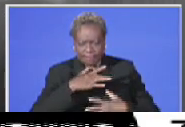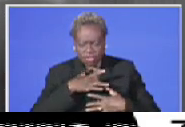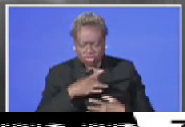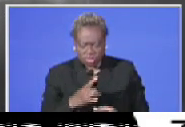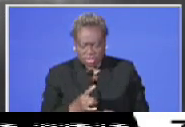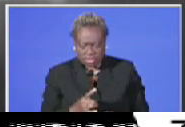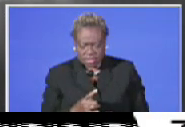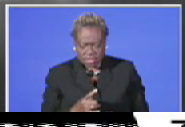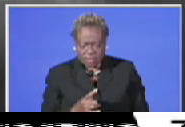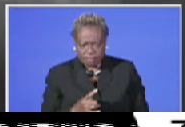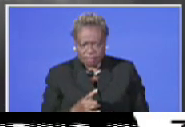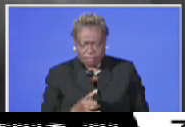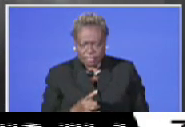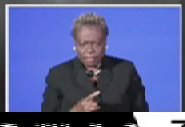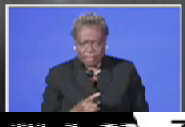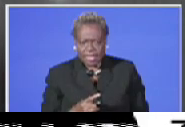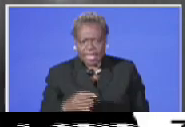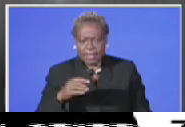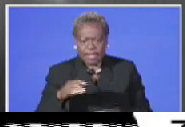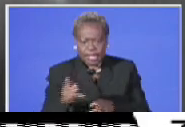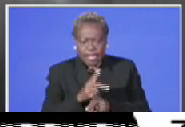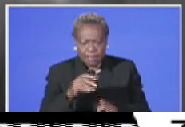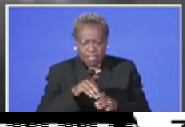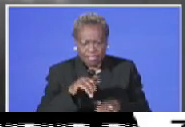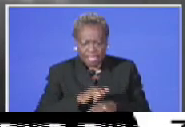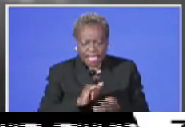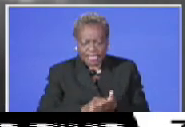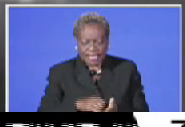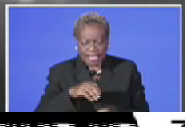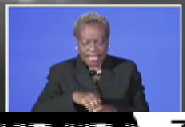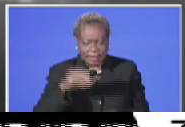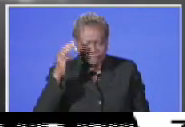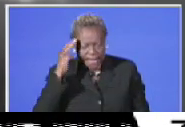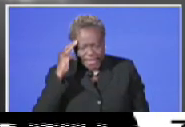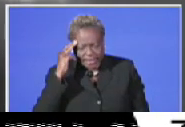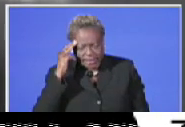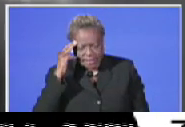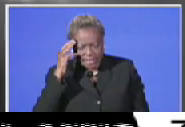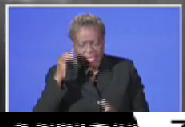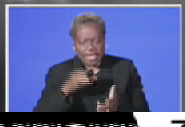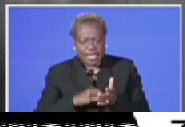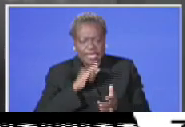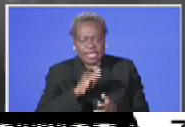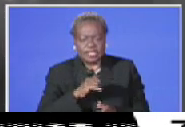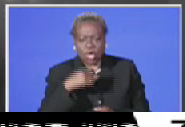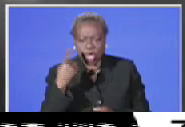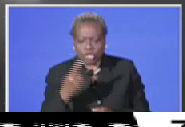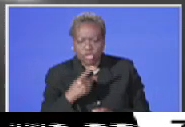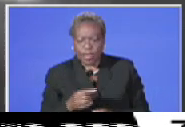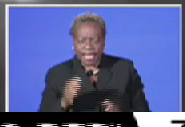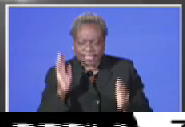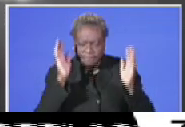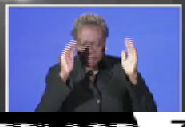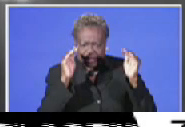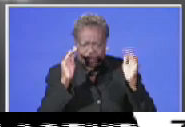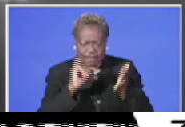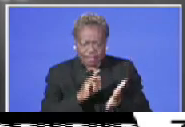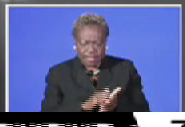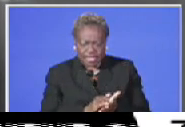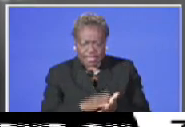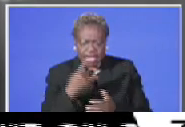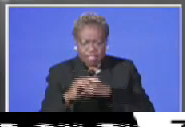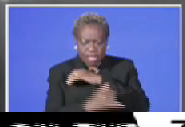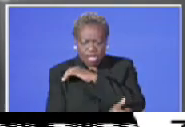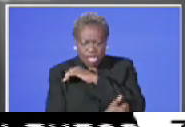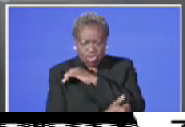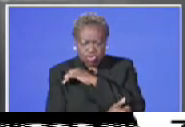but bearing that in mind, it is also, in a sense, to be expected that countries